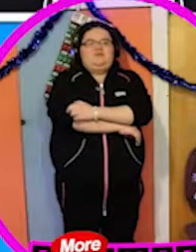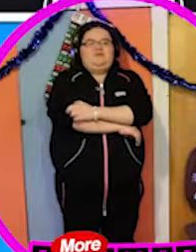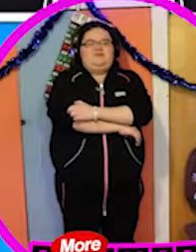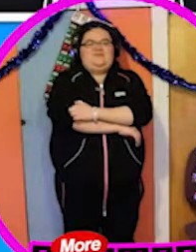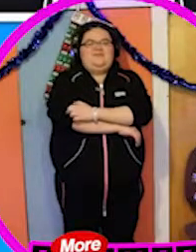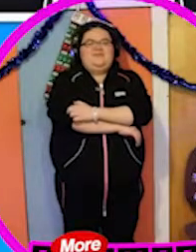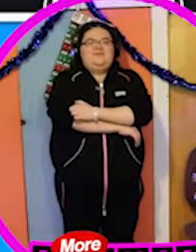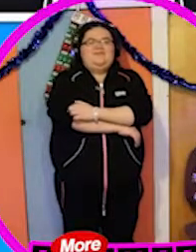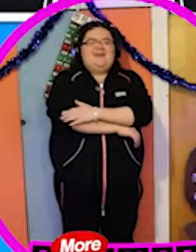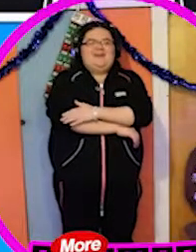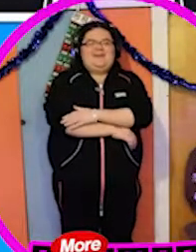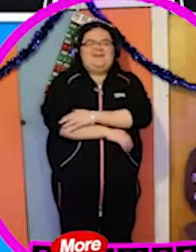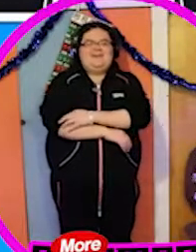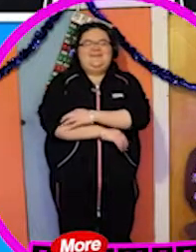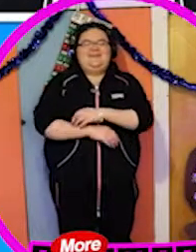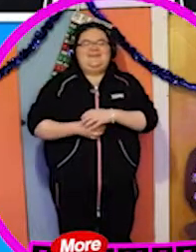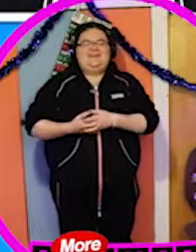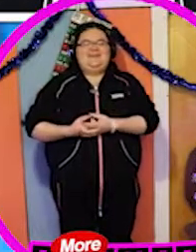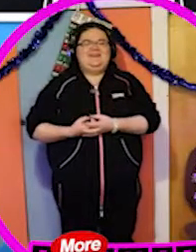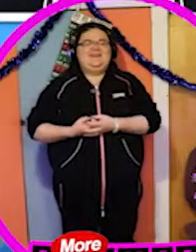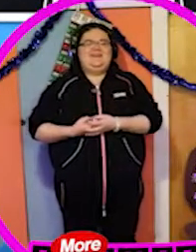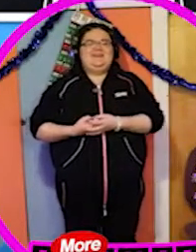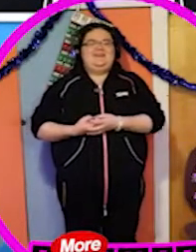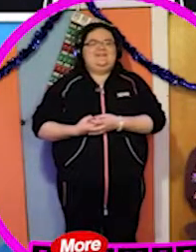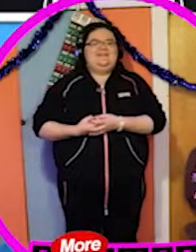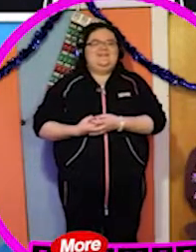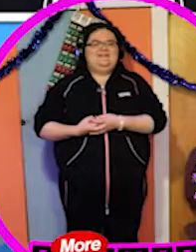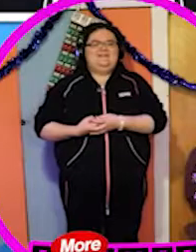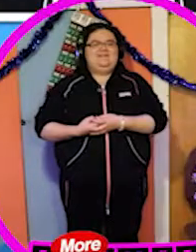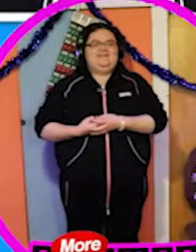Oh. Where did he come from? Right?